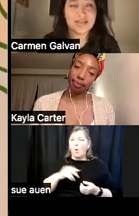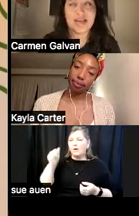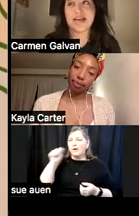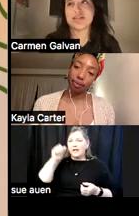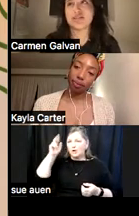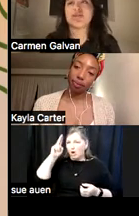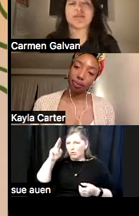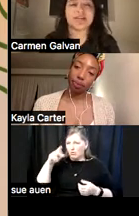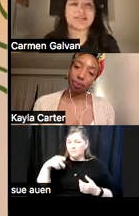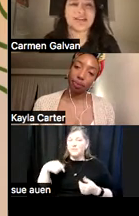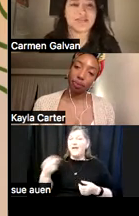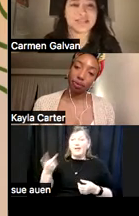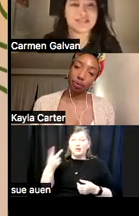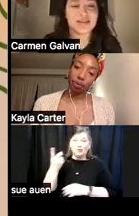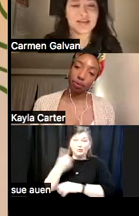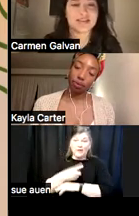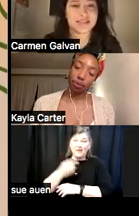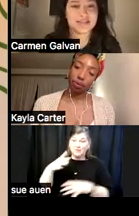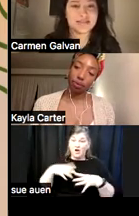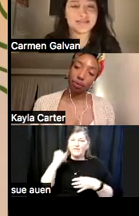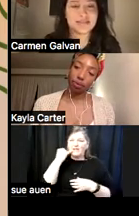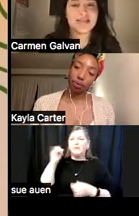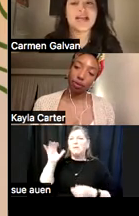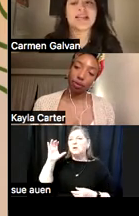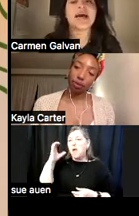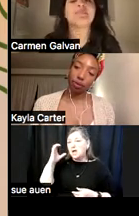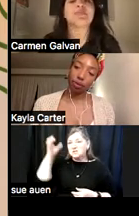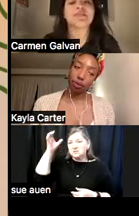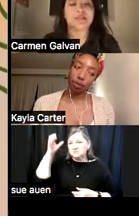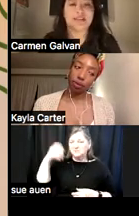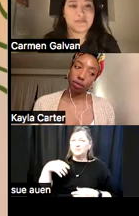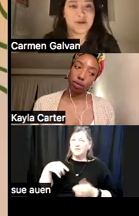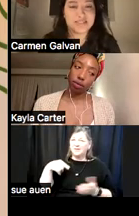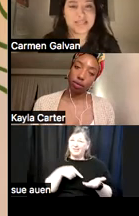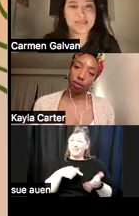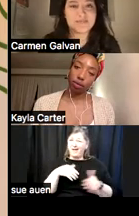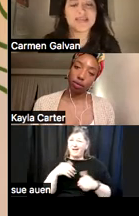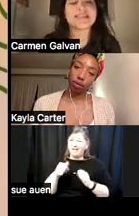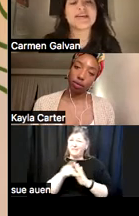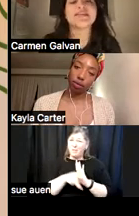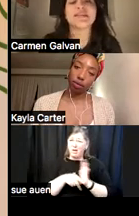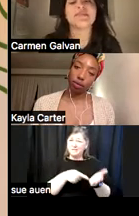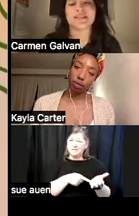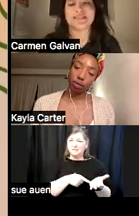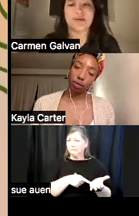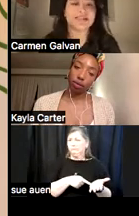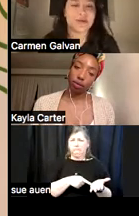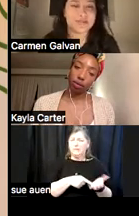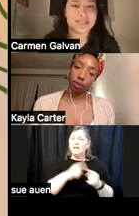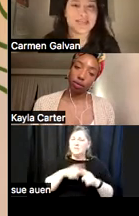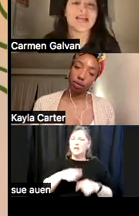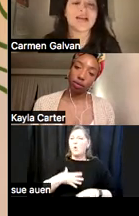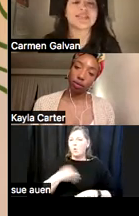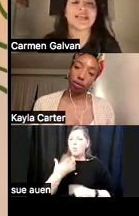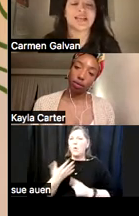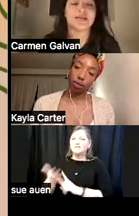uncle, and 2 days if it's a cousin, that bereavement leave policy is definitely based in white